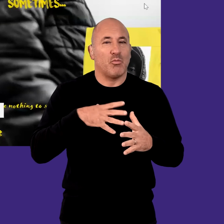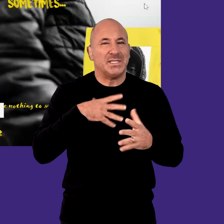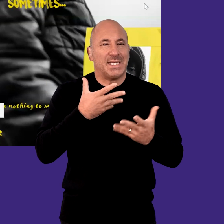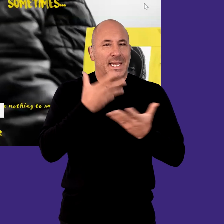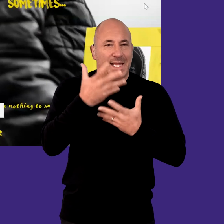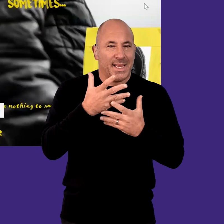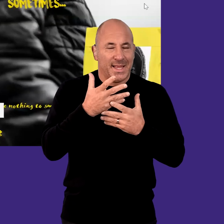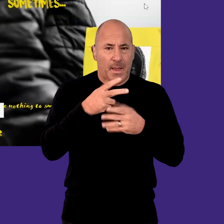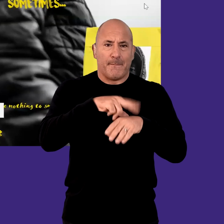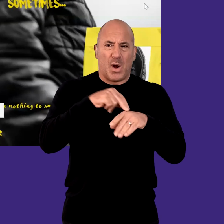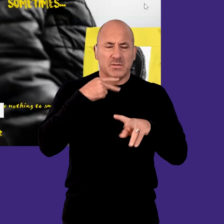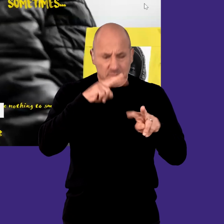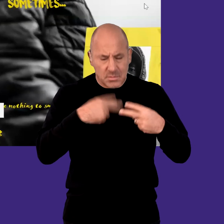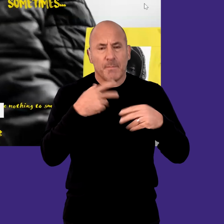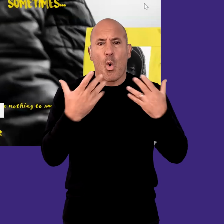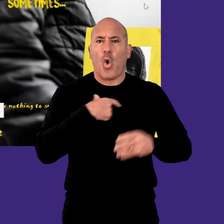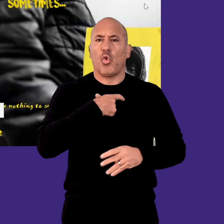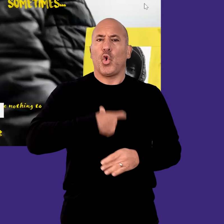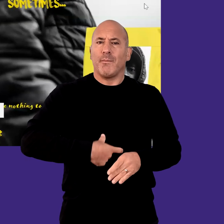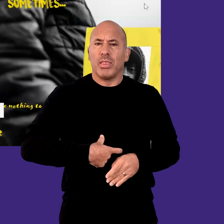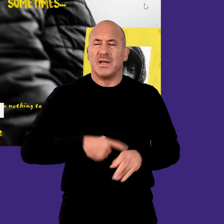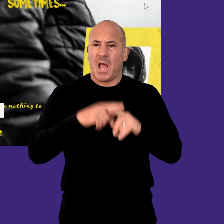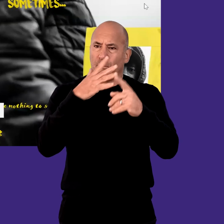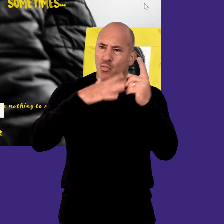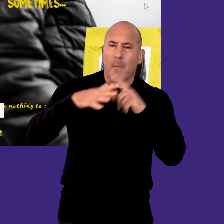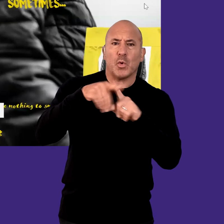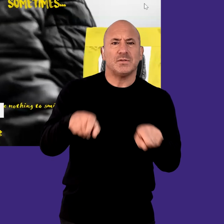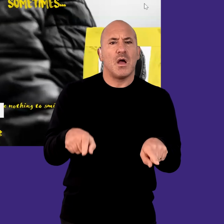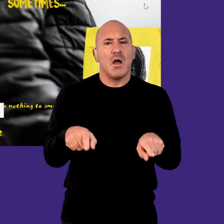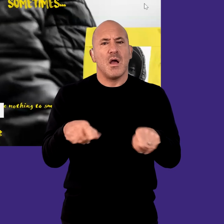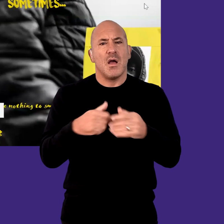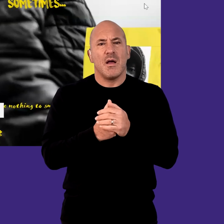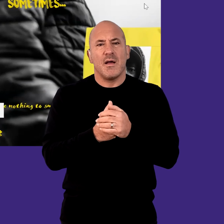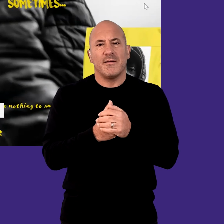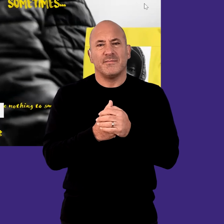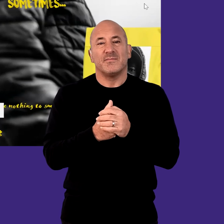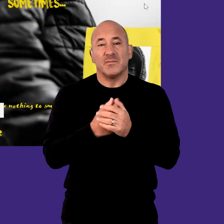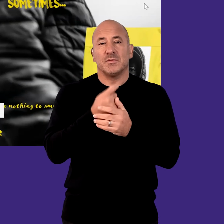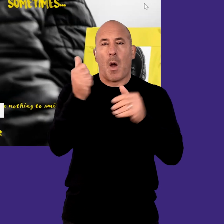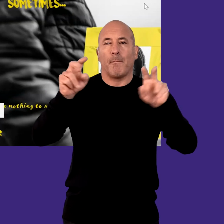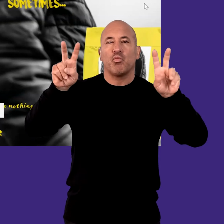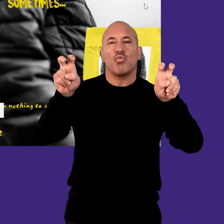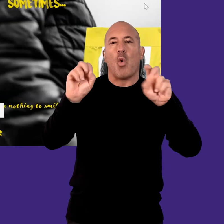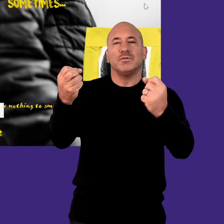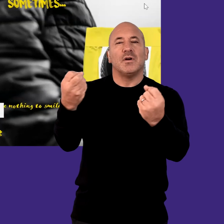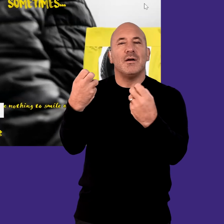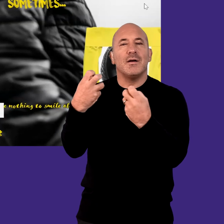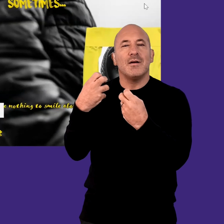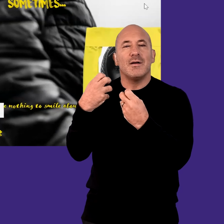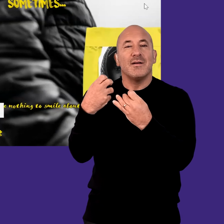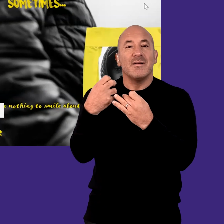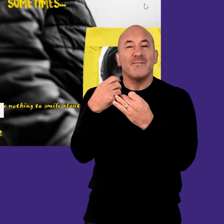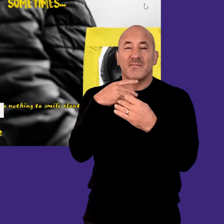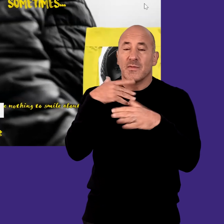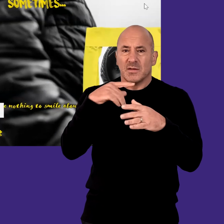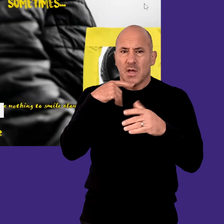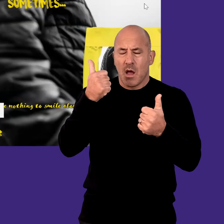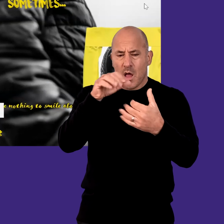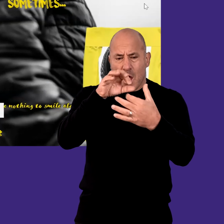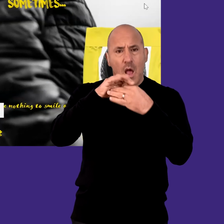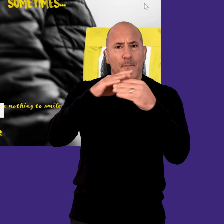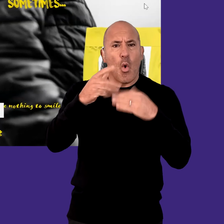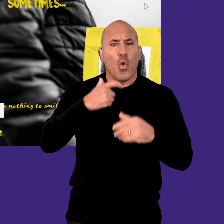And speaking of that, and I've mentioned it briefly, that humanising of the police and of the community. And the